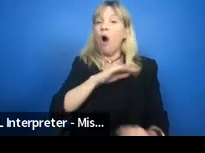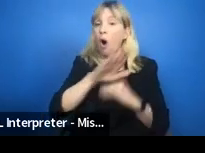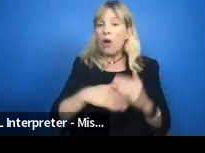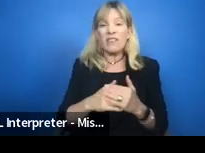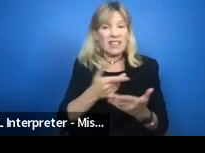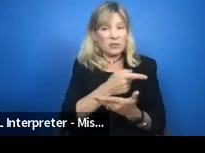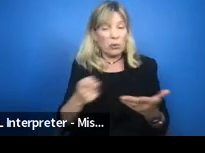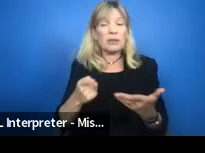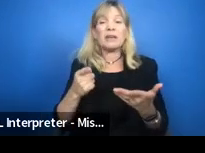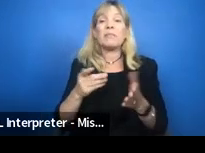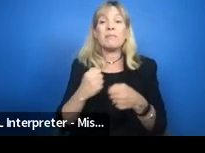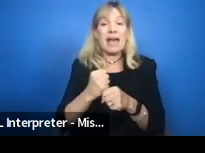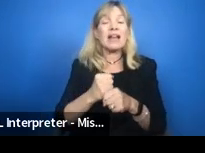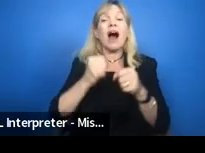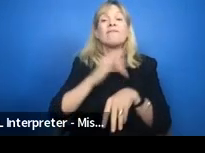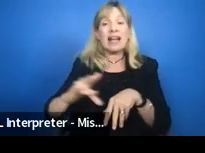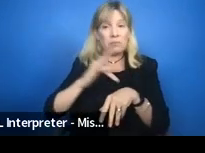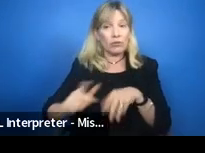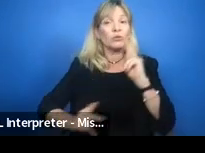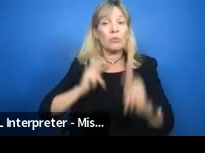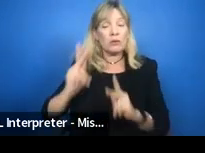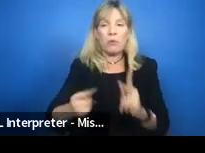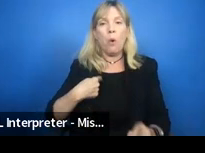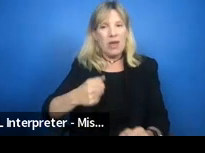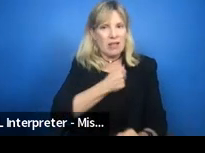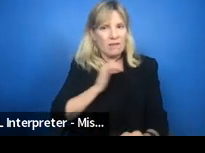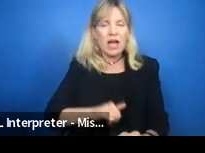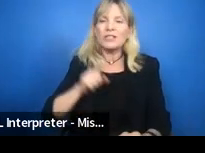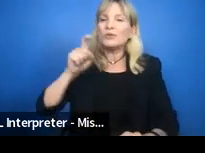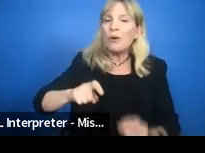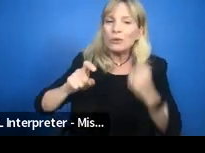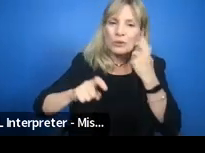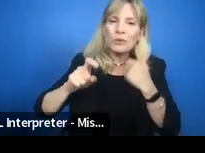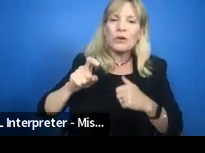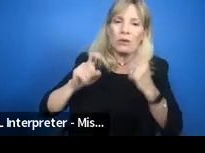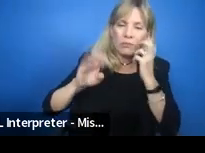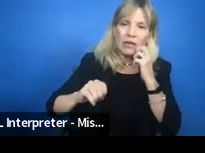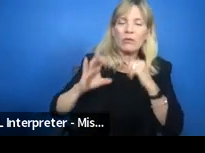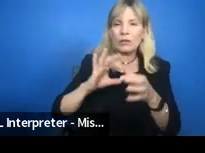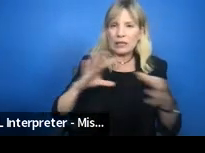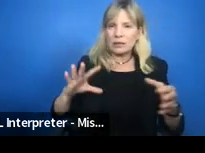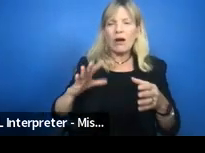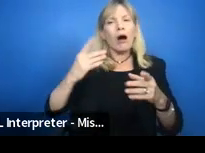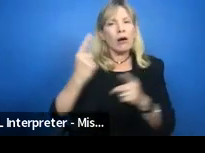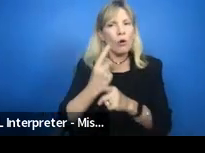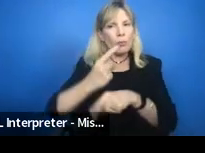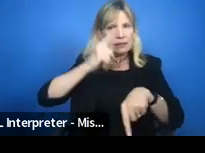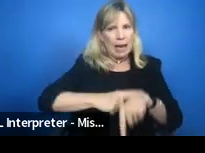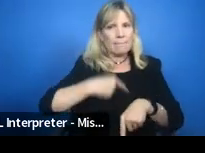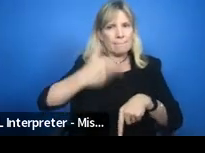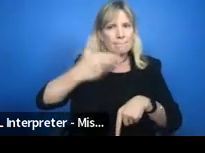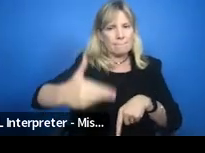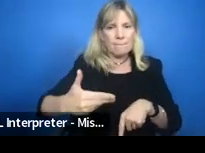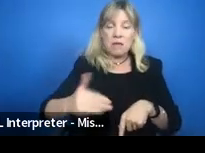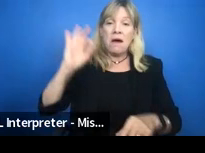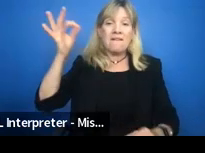available. We wonks love that. So it's supposed to be released on a timely basis, which, with the